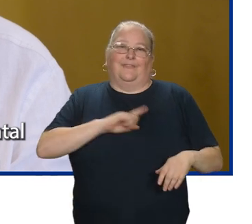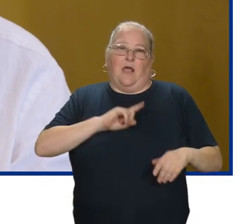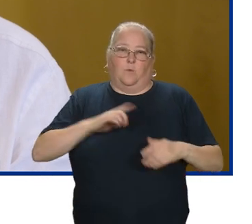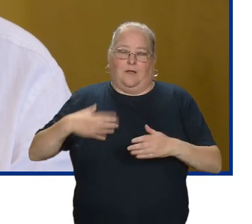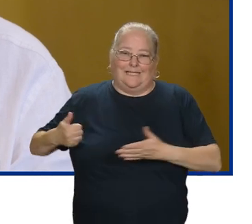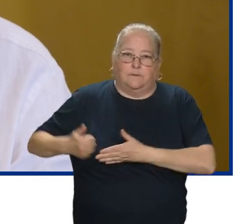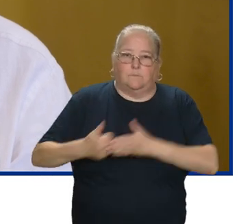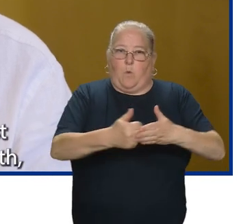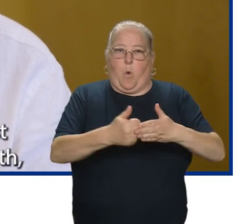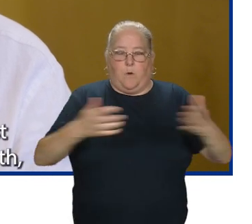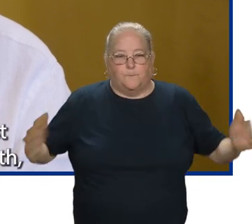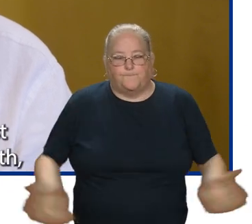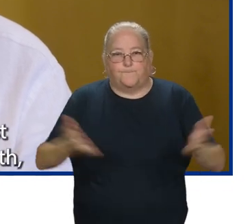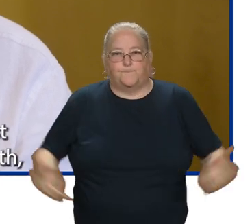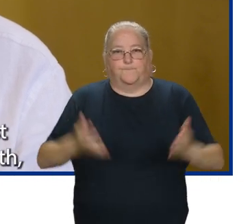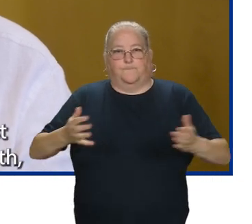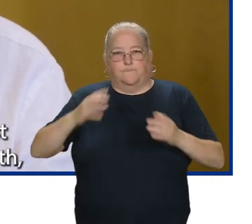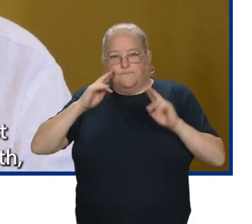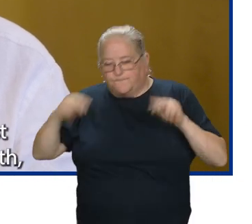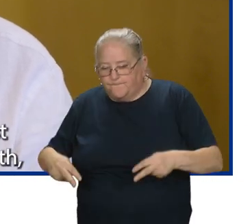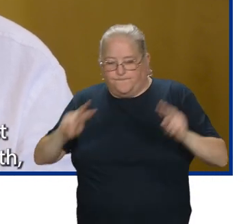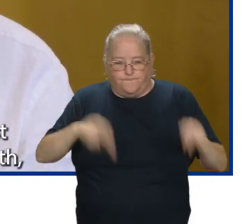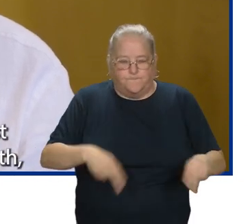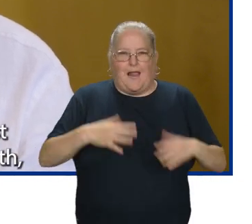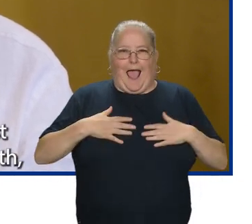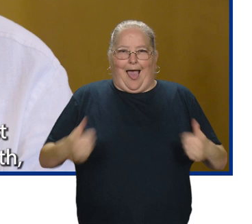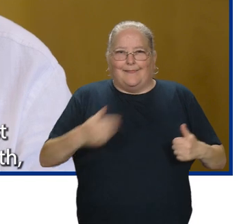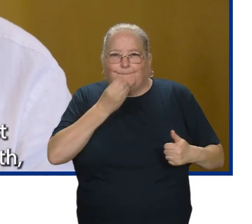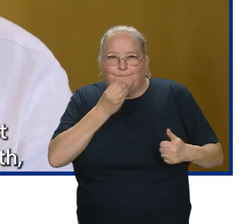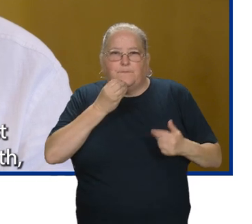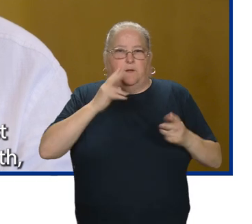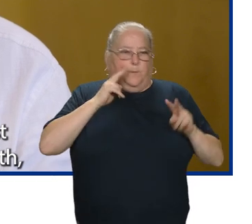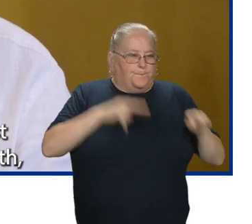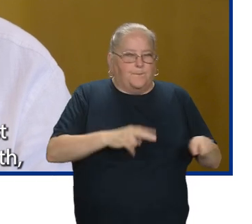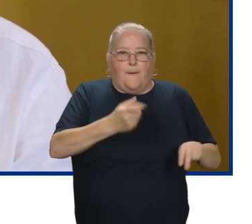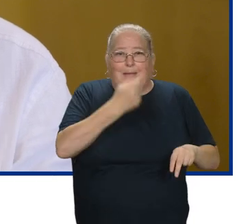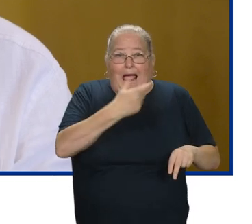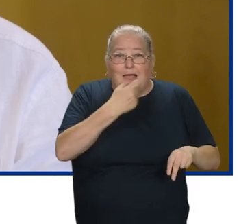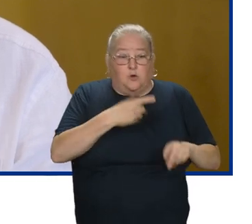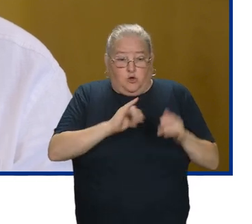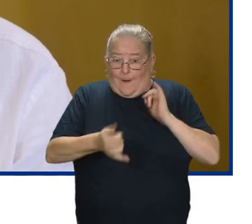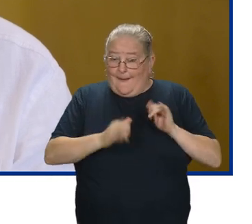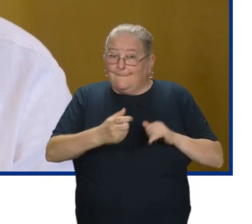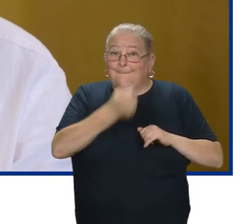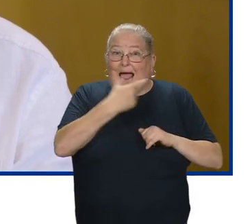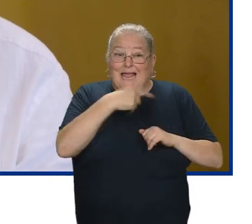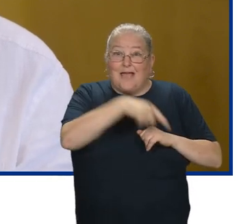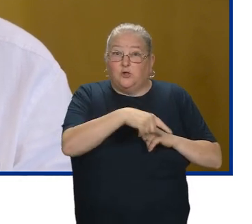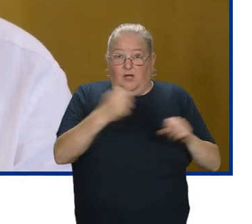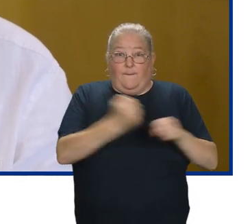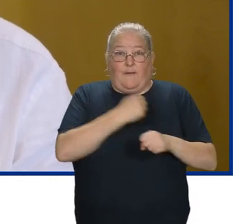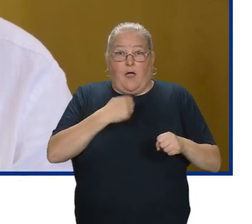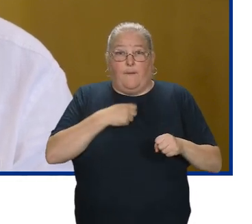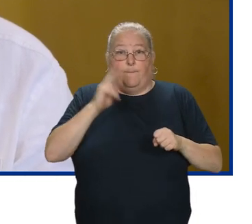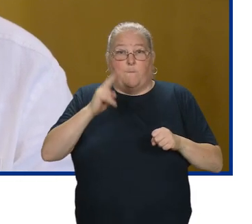physical health. In some cases, the medication, whilst being a great help for the mental health, can sometimes have an impact on